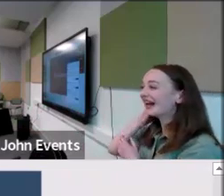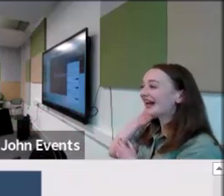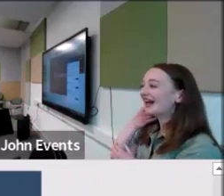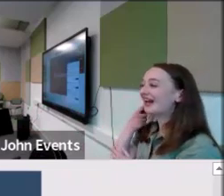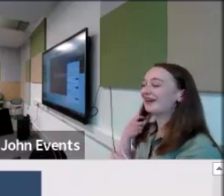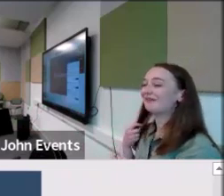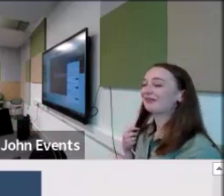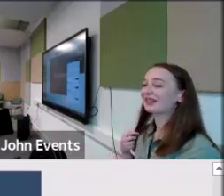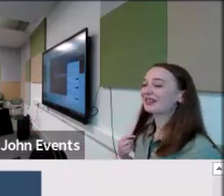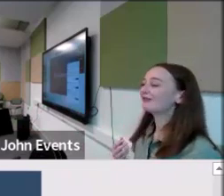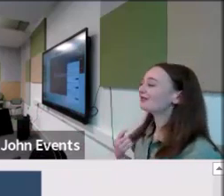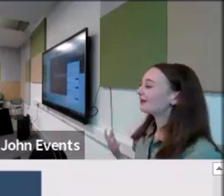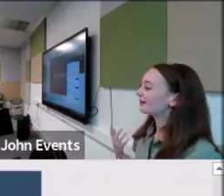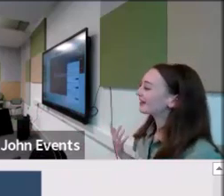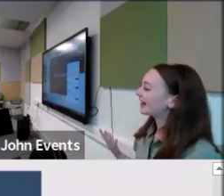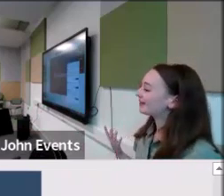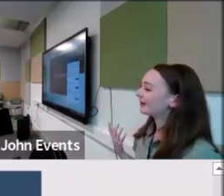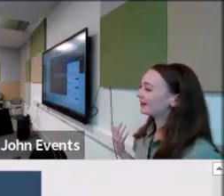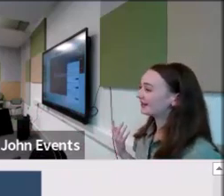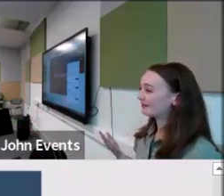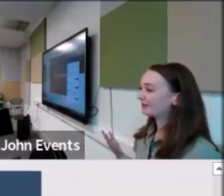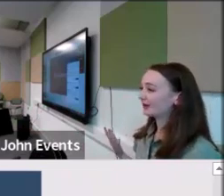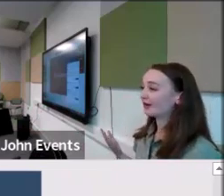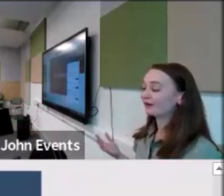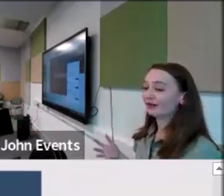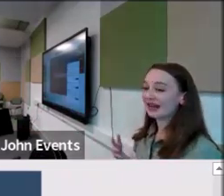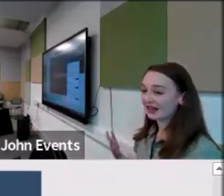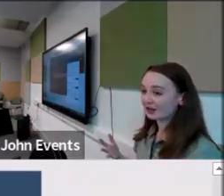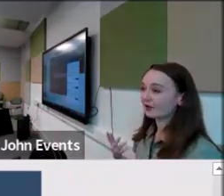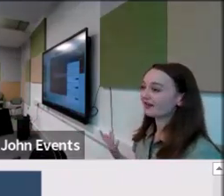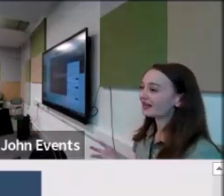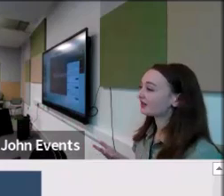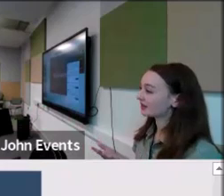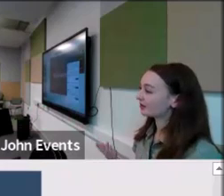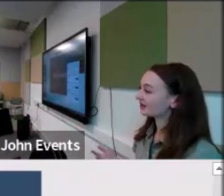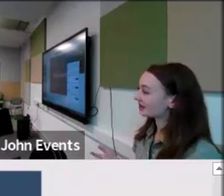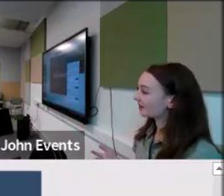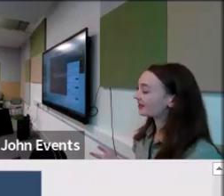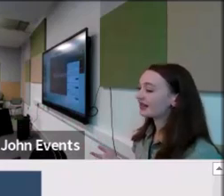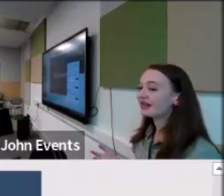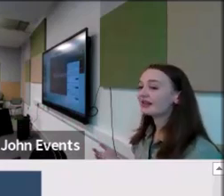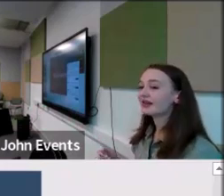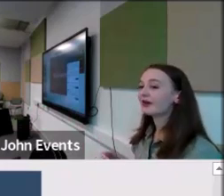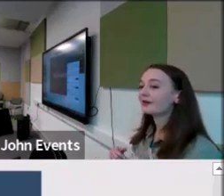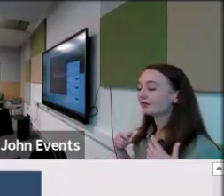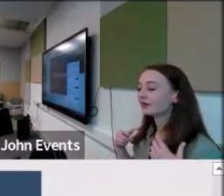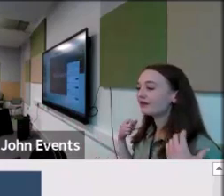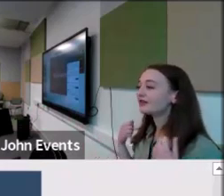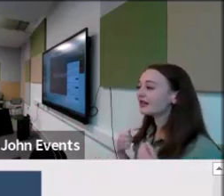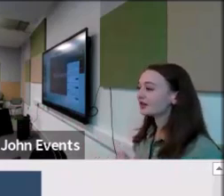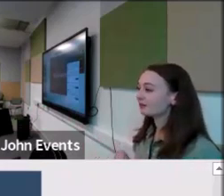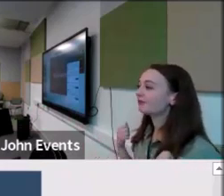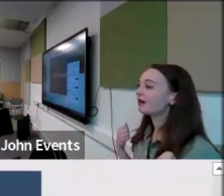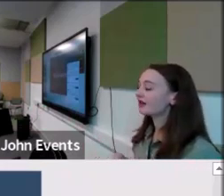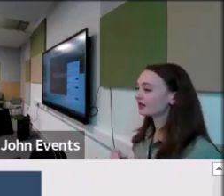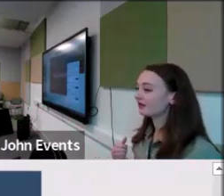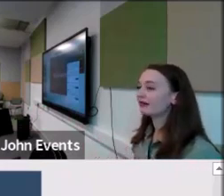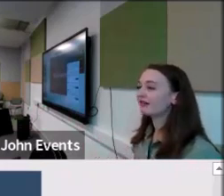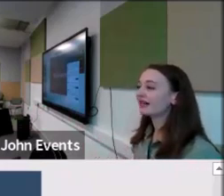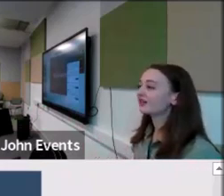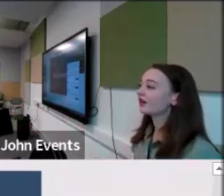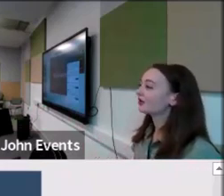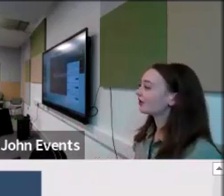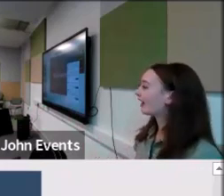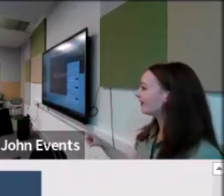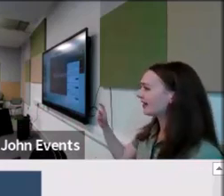room. The sunflower is kind of a symbol of a hidden or a less visible disability. So if you see somebody wearing a